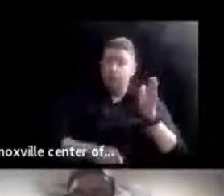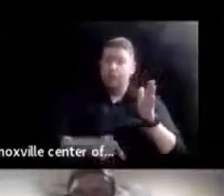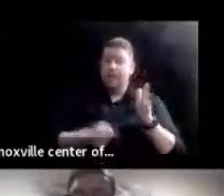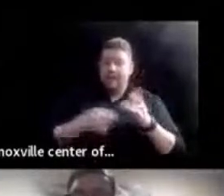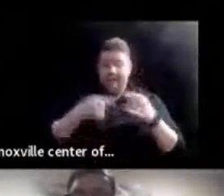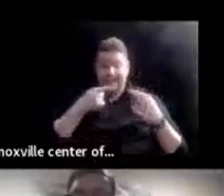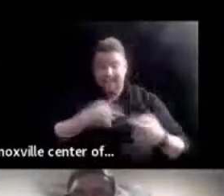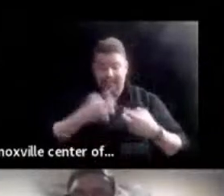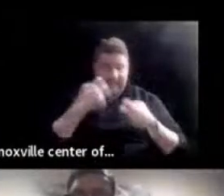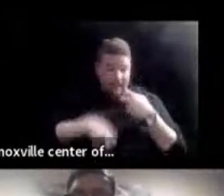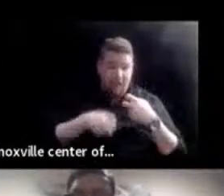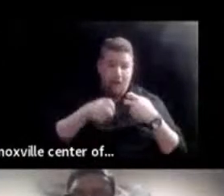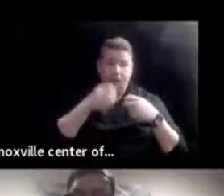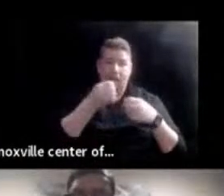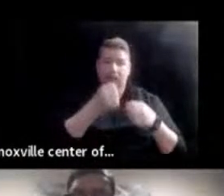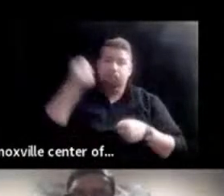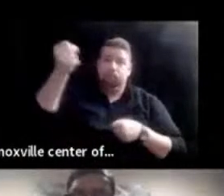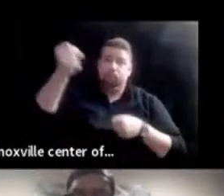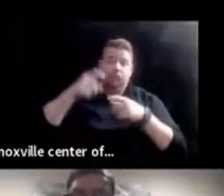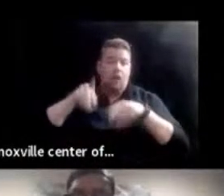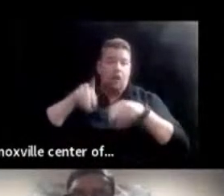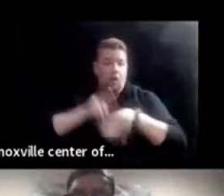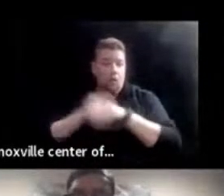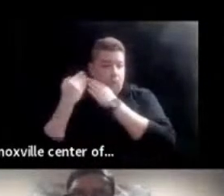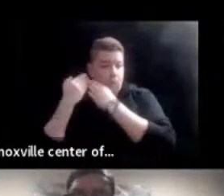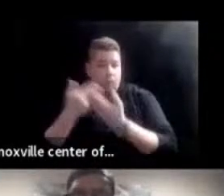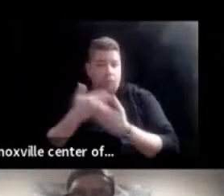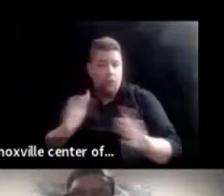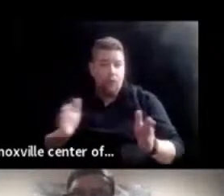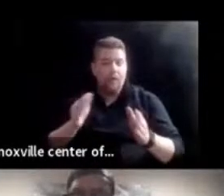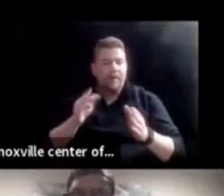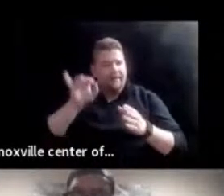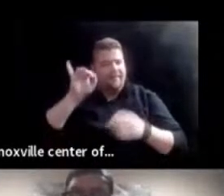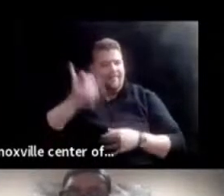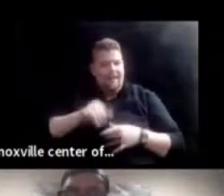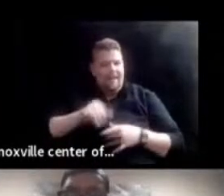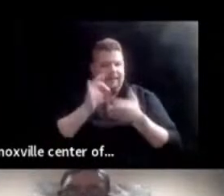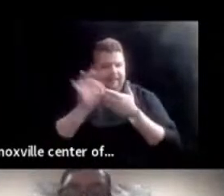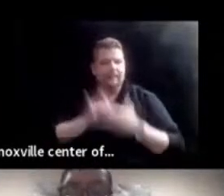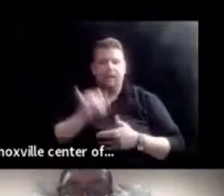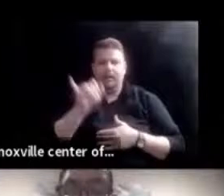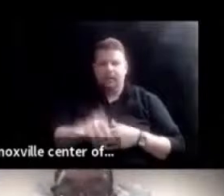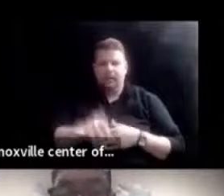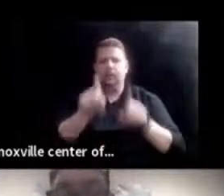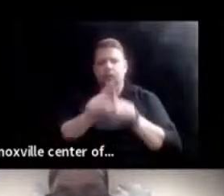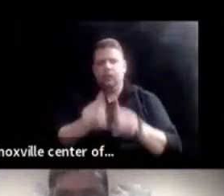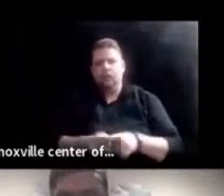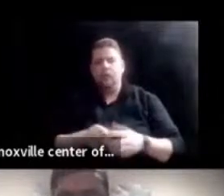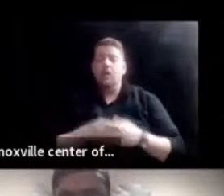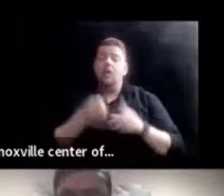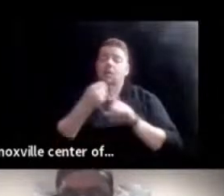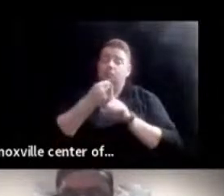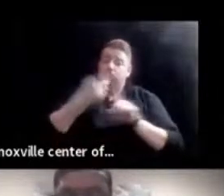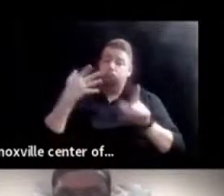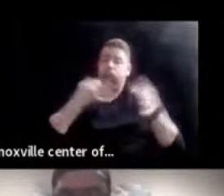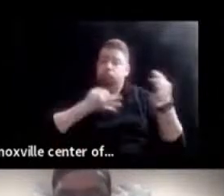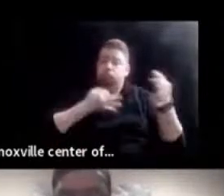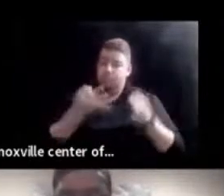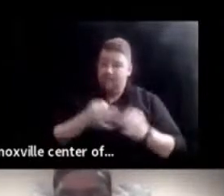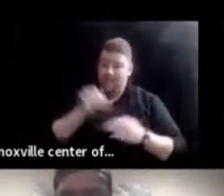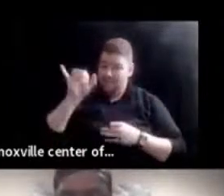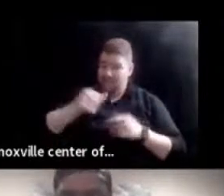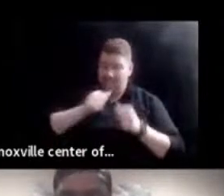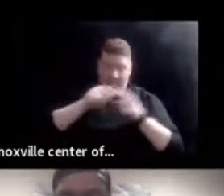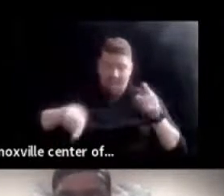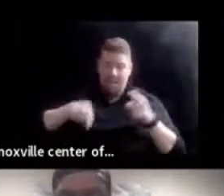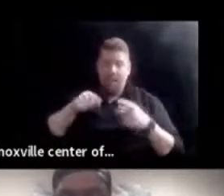timely manner placing those patients in beds, that goes into that. And then the other thing is we've defined that when we went through